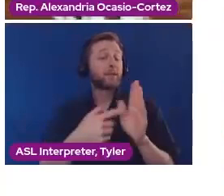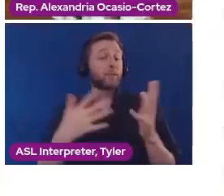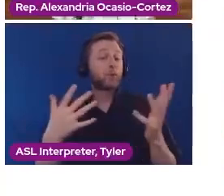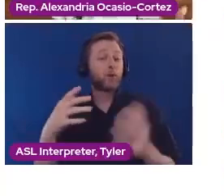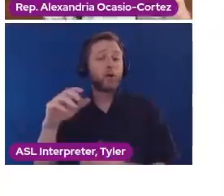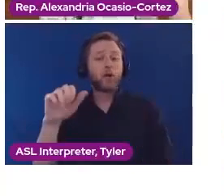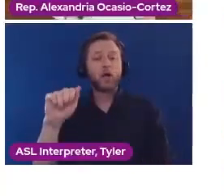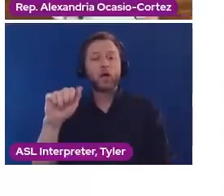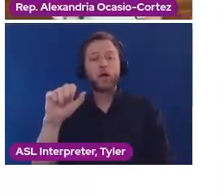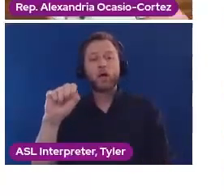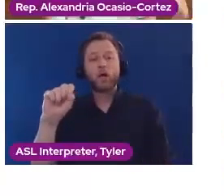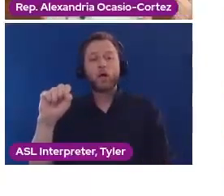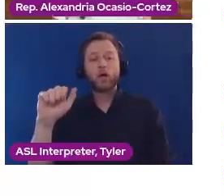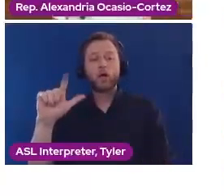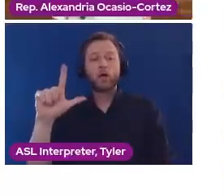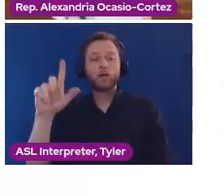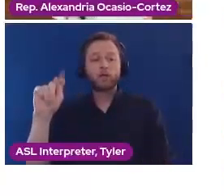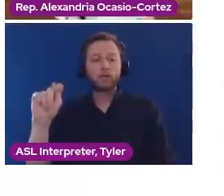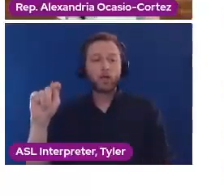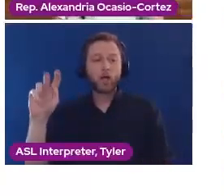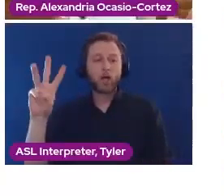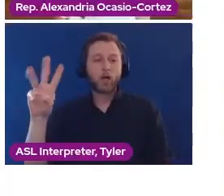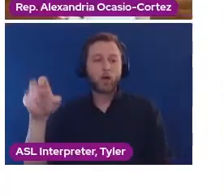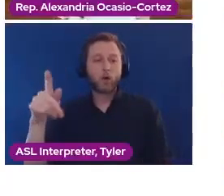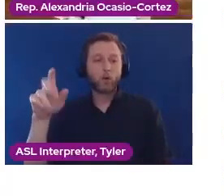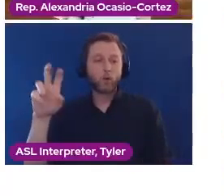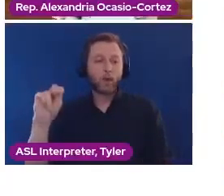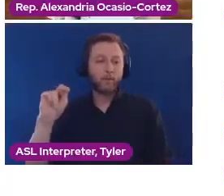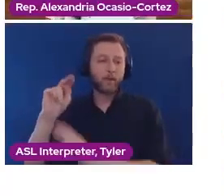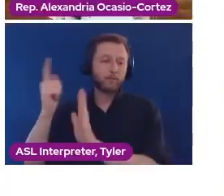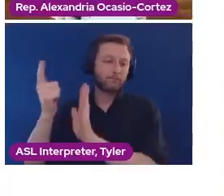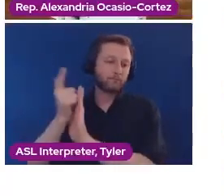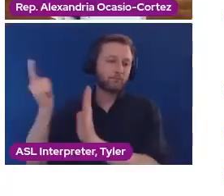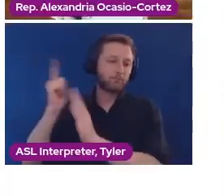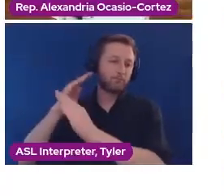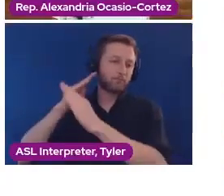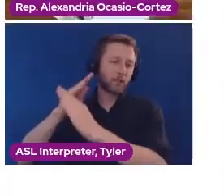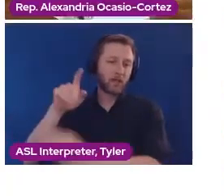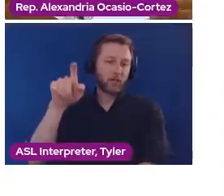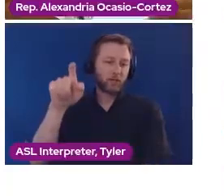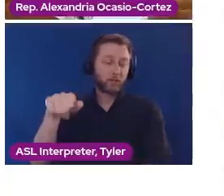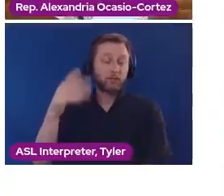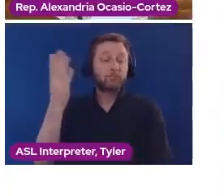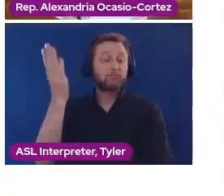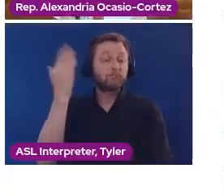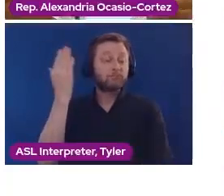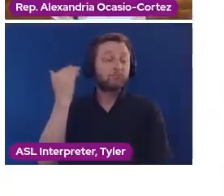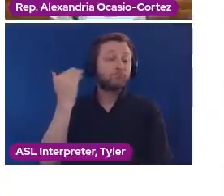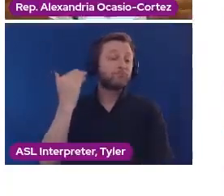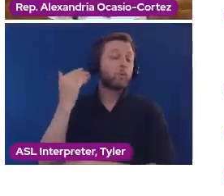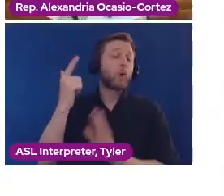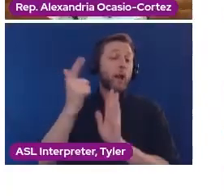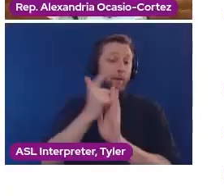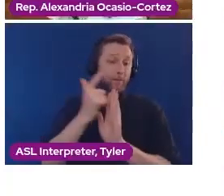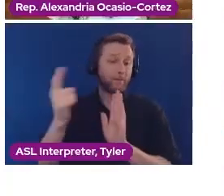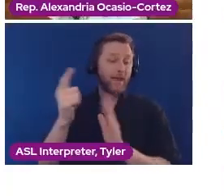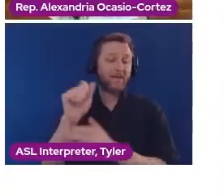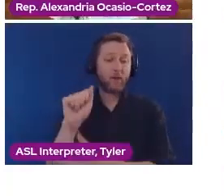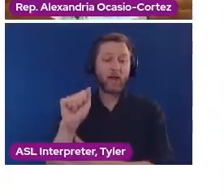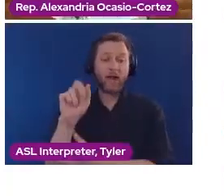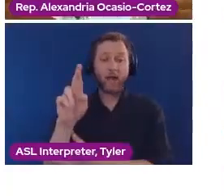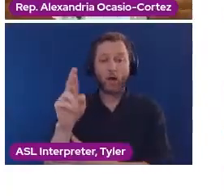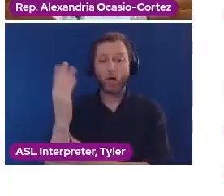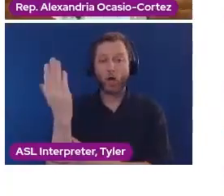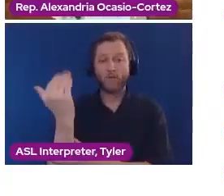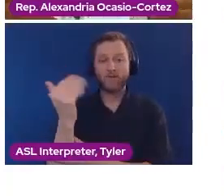We had a ban on semi-automatic weapons like AR-15s, and it lasted until 2004. And the amount of mass shootings that we had